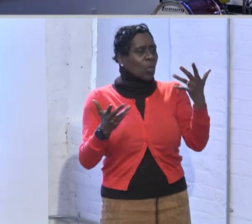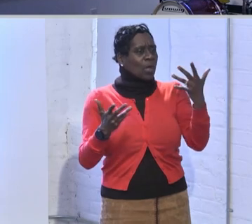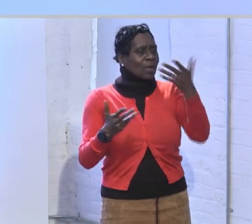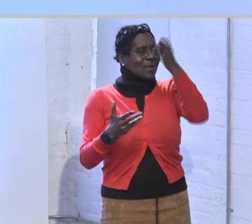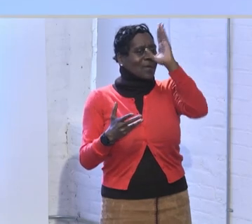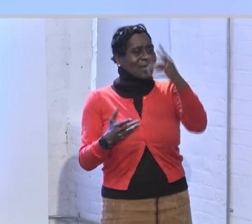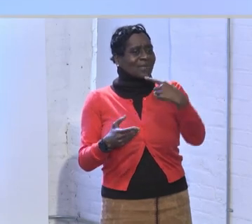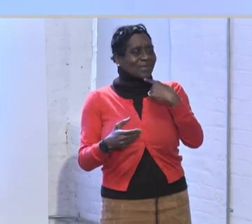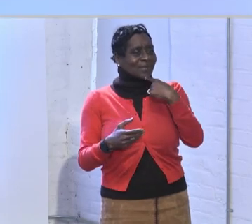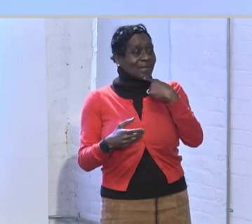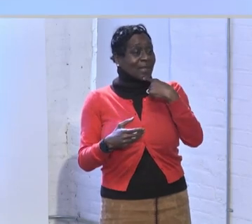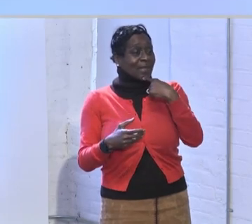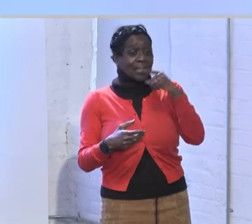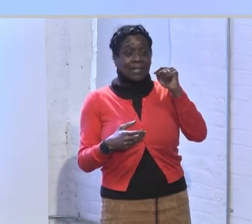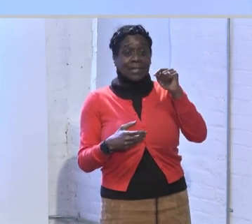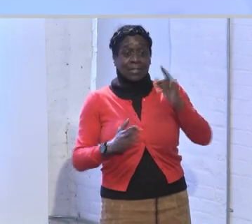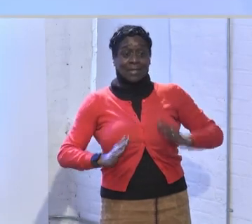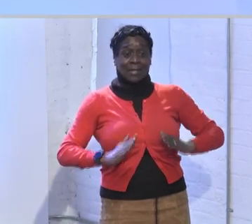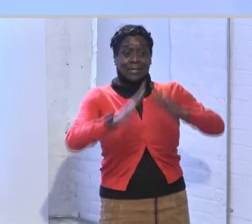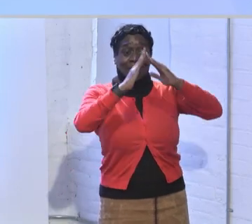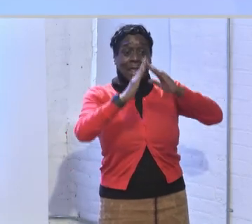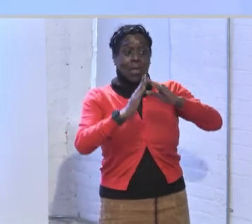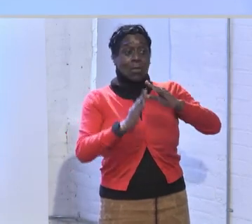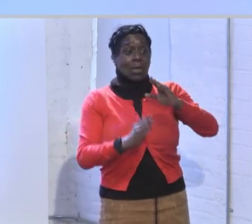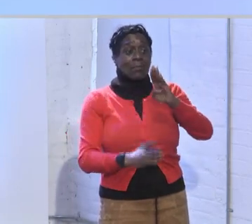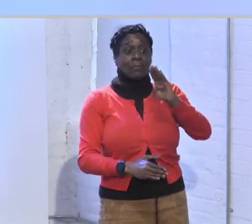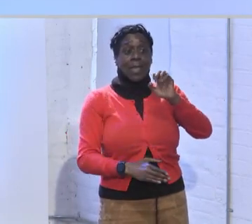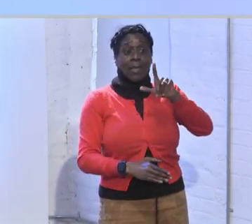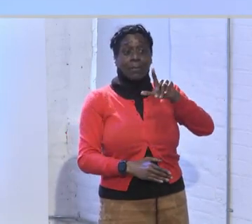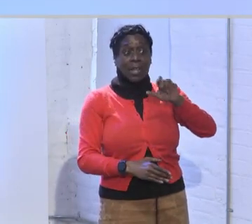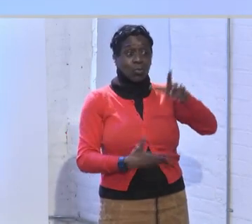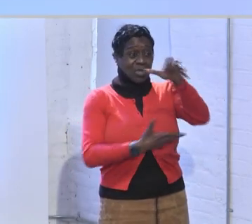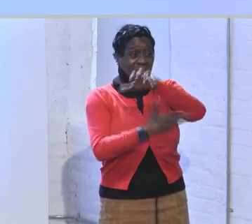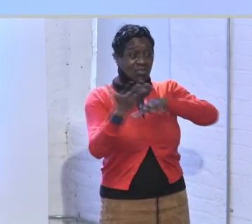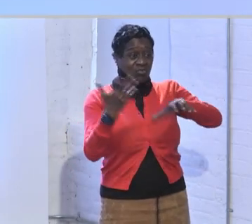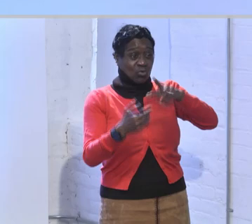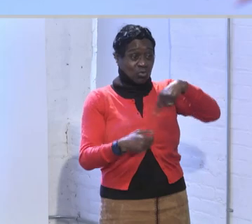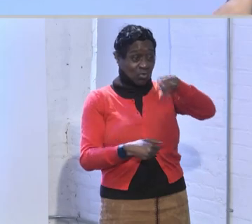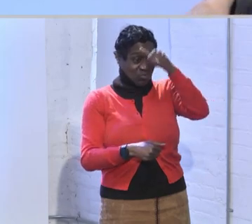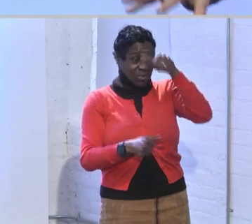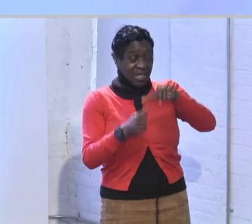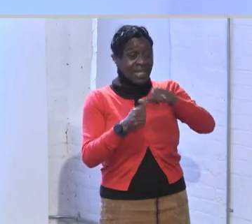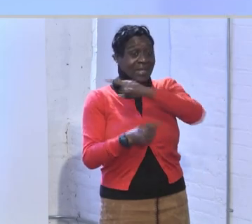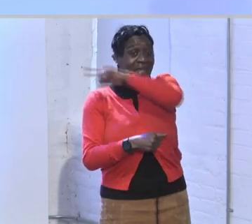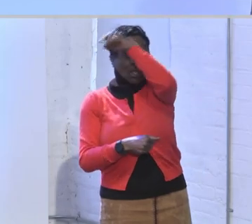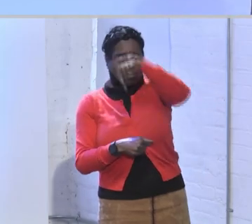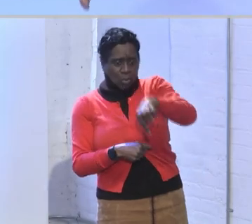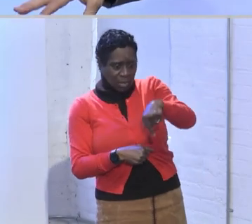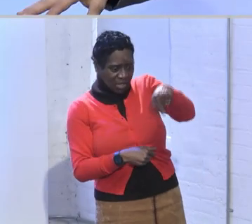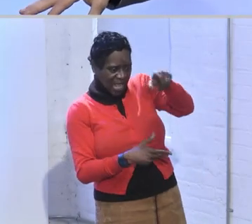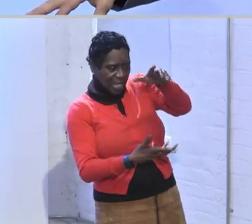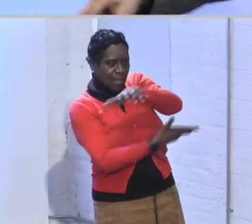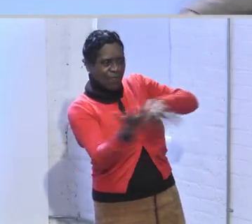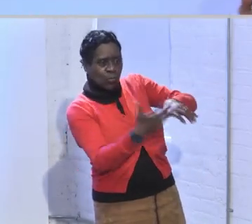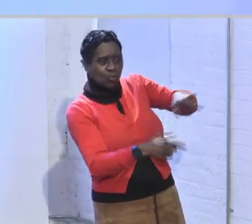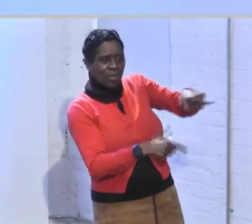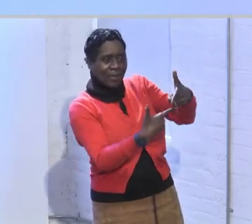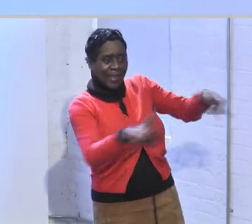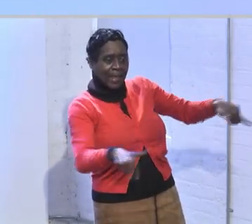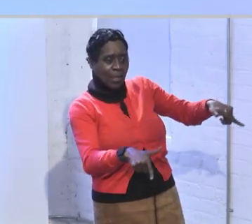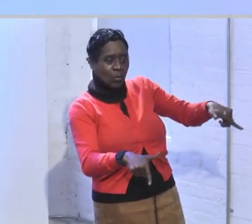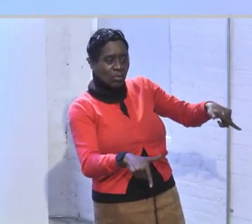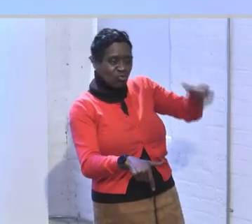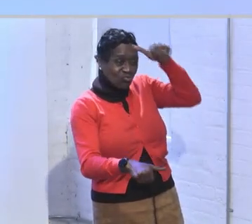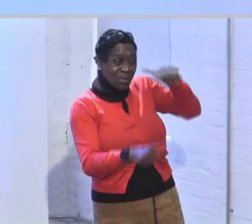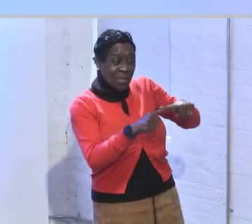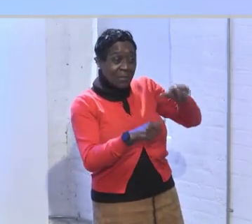God said at the Tower of Babel. He said, let us go down and there confound their language. He